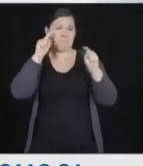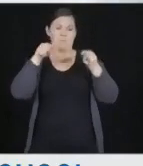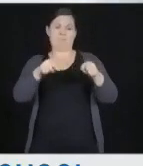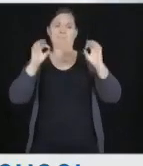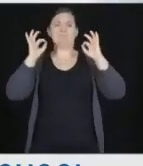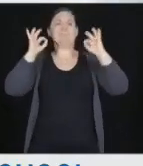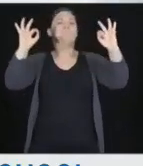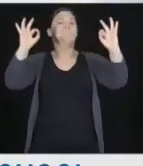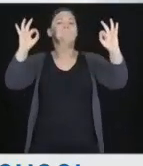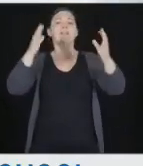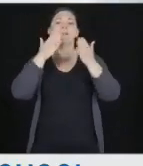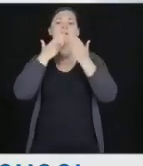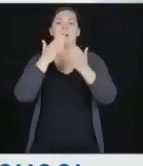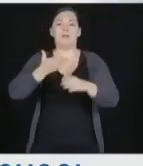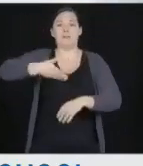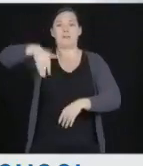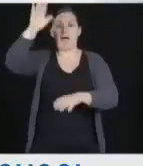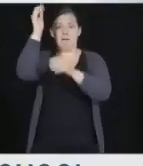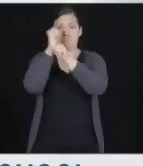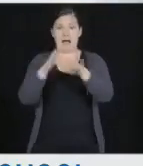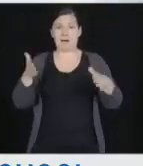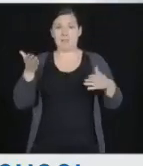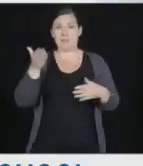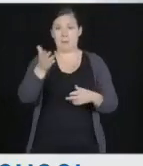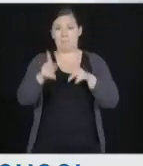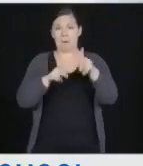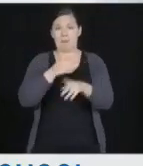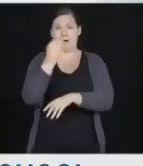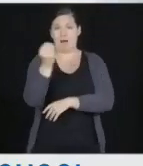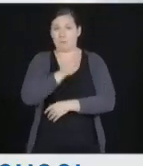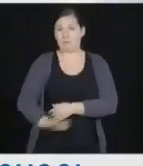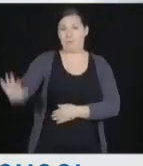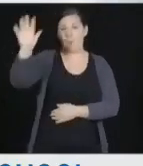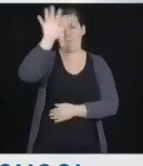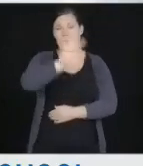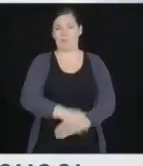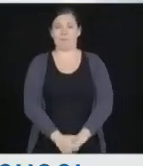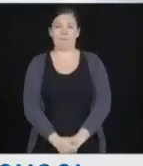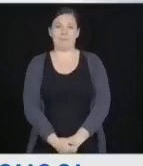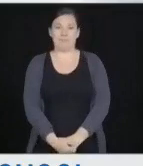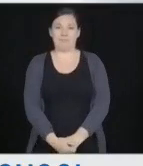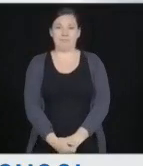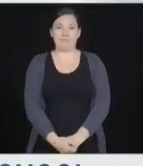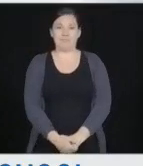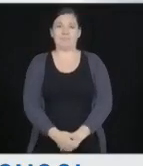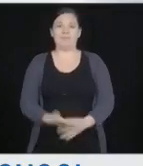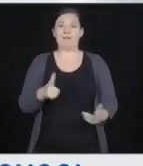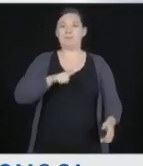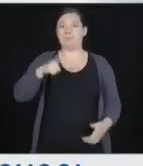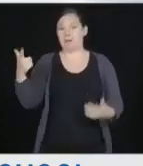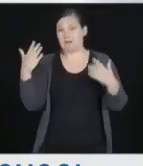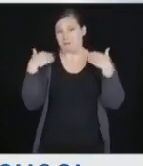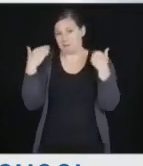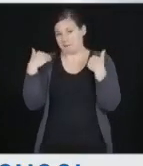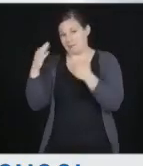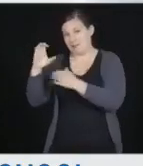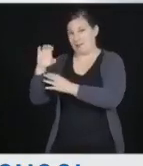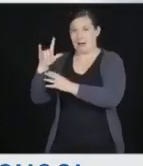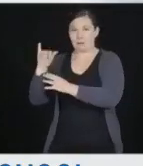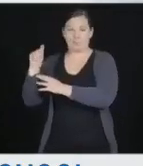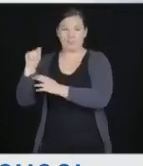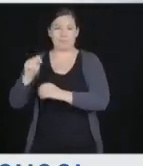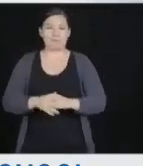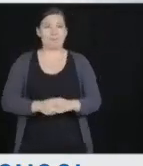against COVID-19. We have successfully avoided the worst seen in other parts of the world. This progress has only